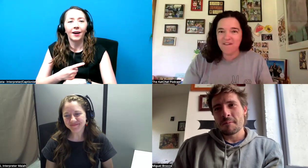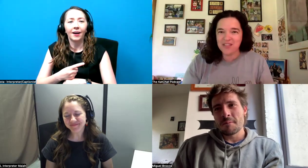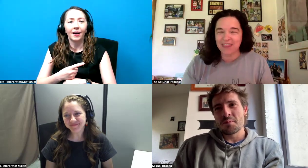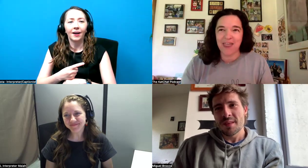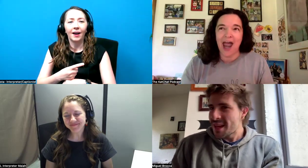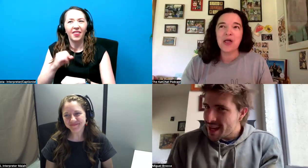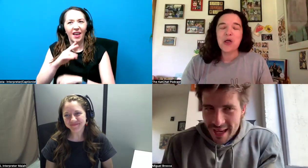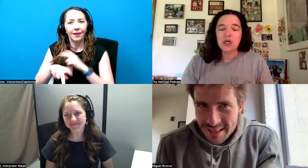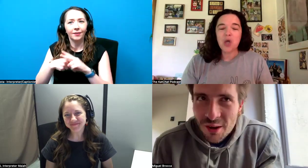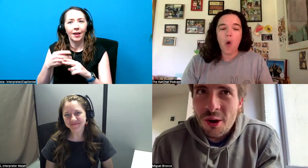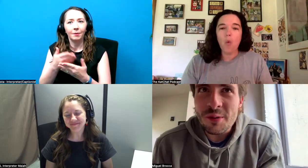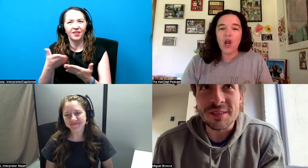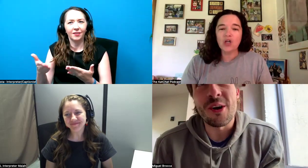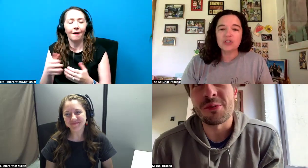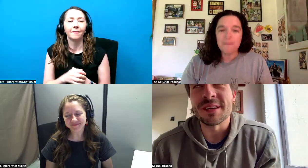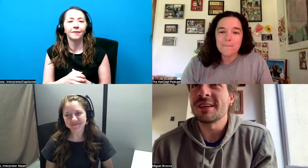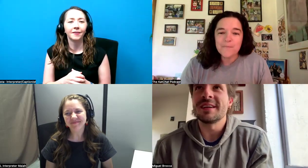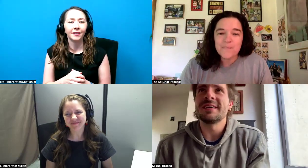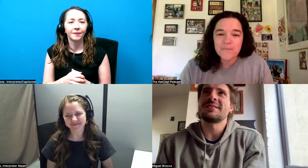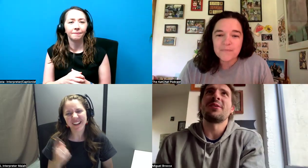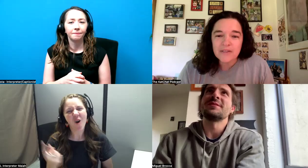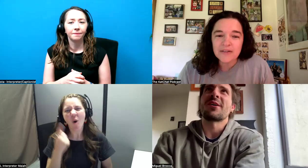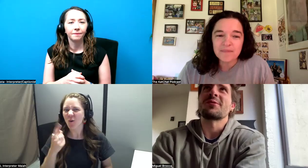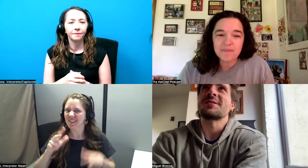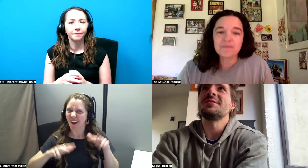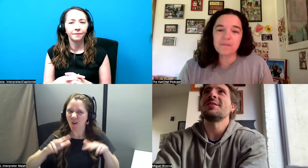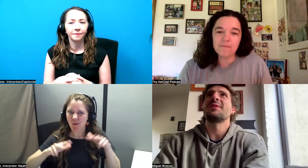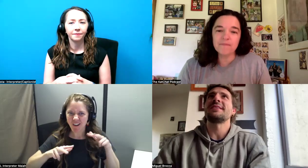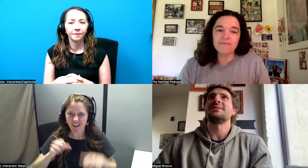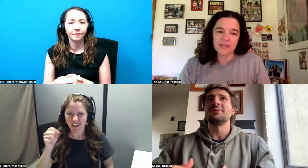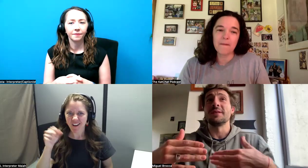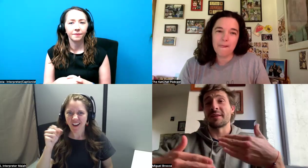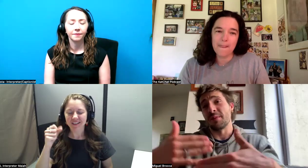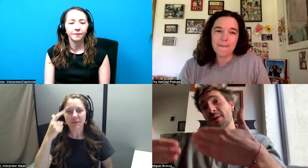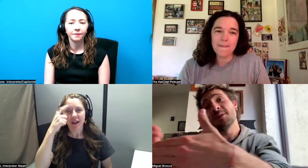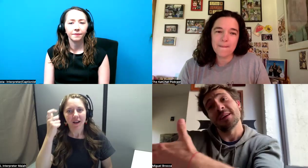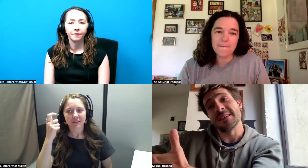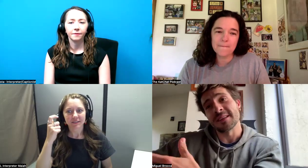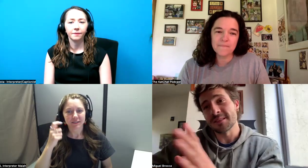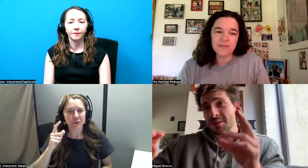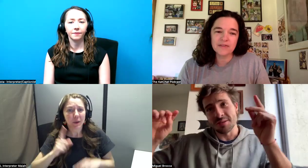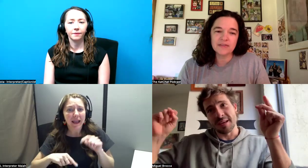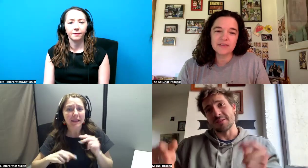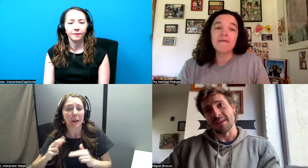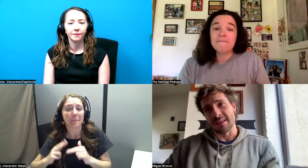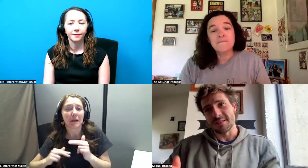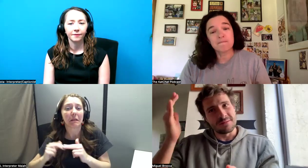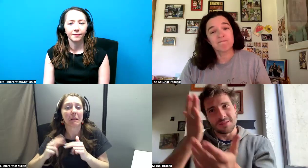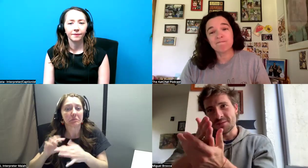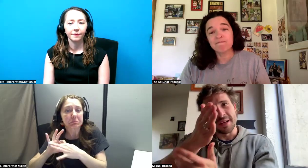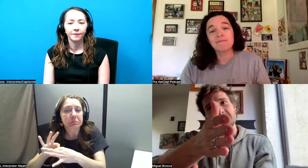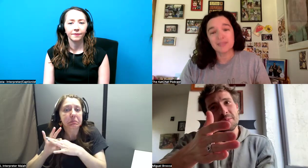kind of stuff like that. It's So always what awkward. else? It's always awkward because you don't get to like build anything. You just get to